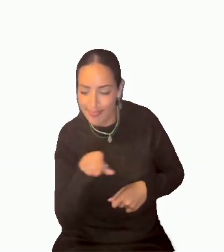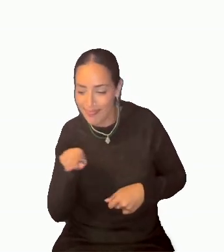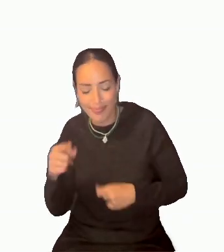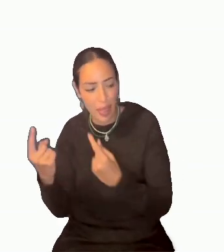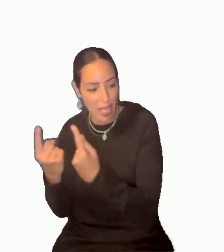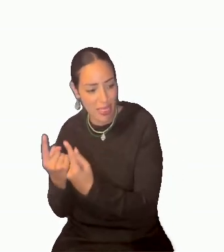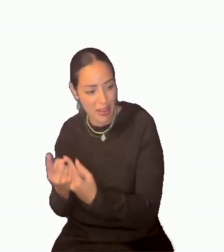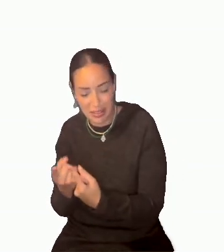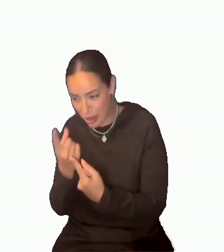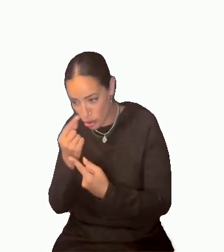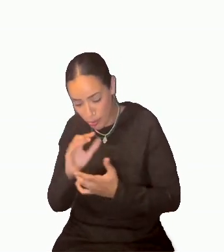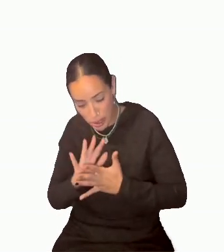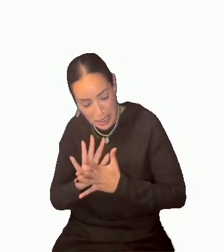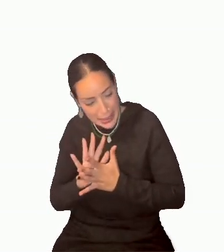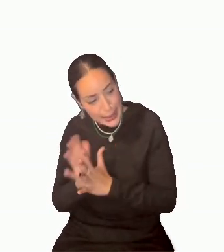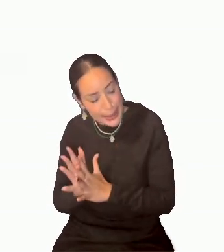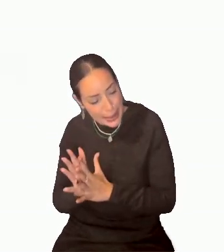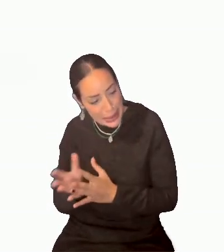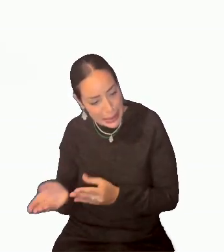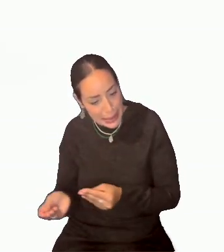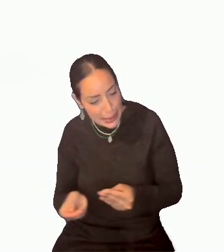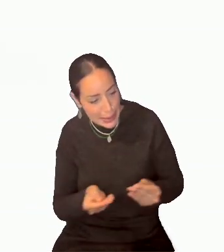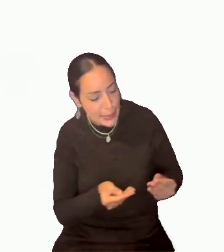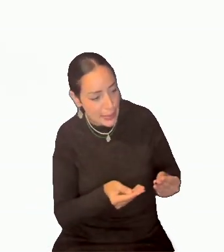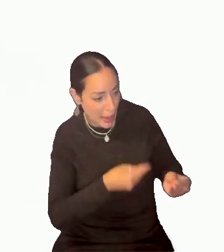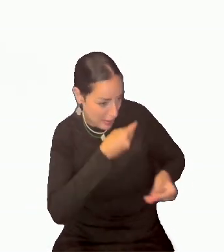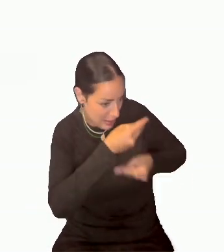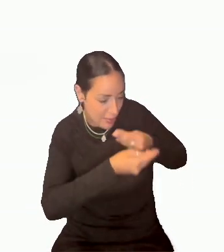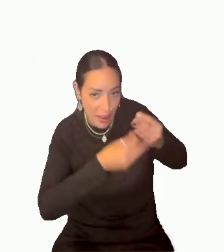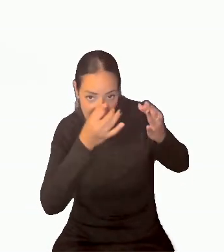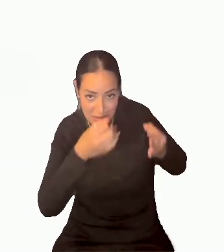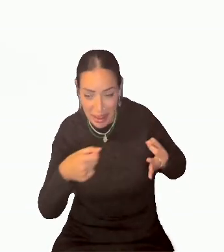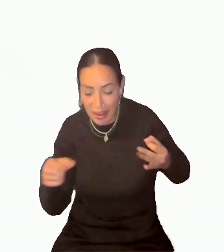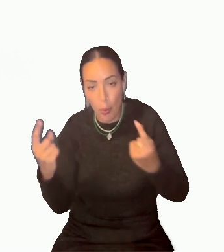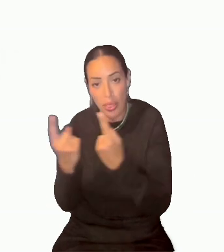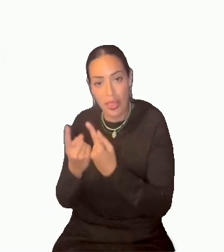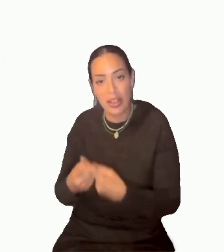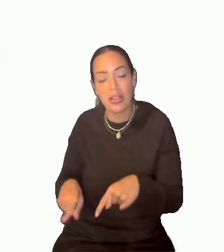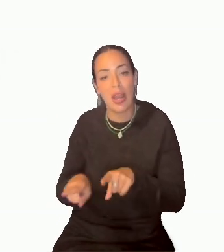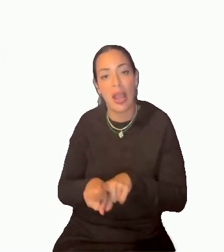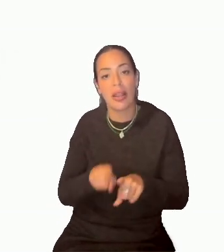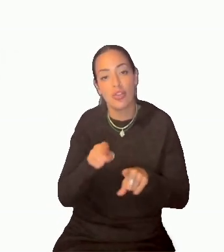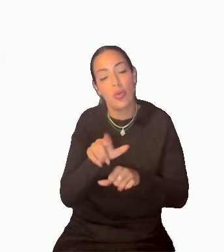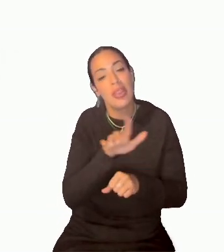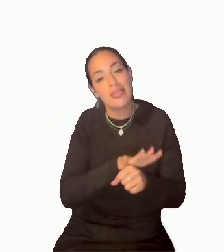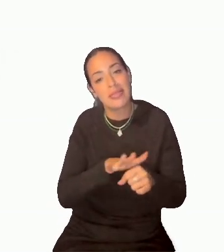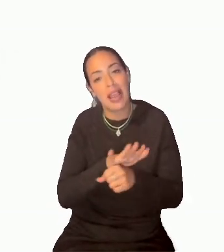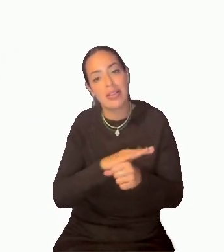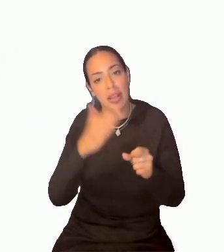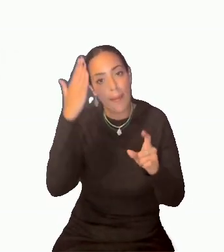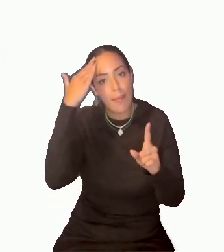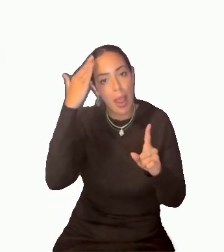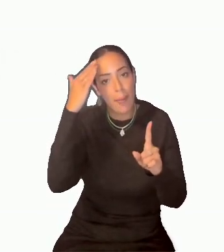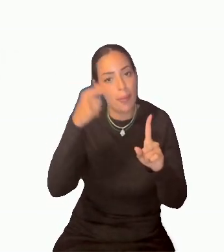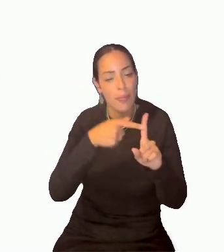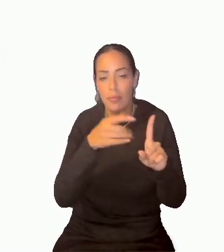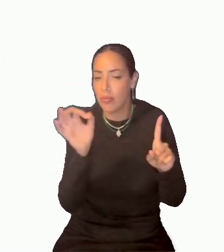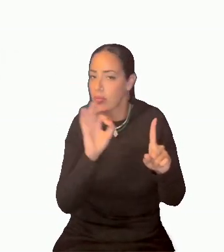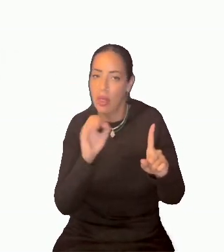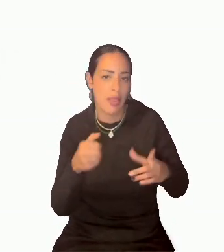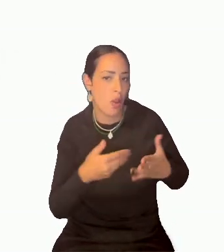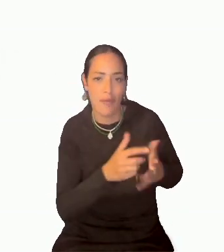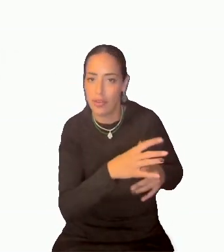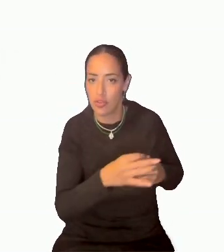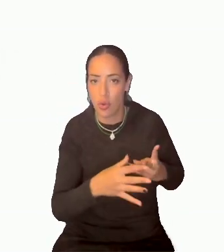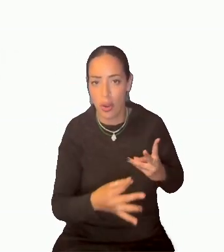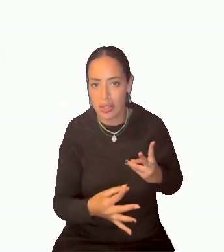returned and ensuring that they remain supported throughout this process. You'll note in this particular case the bereaved mother was not provided with a